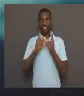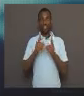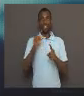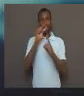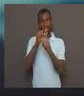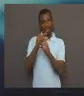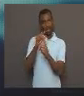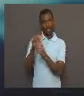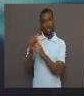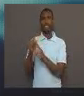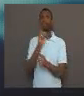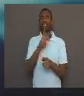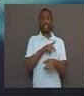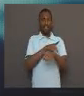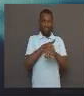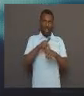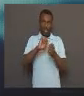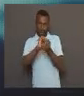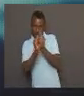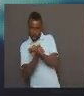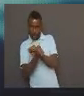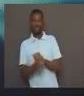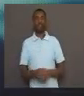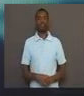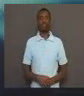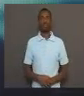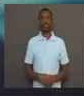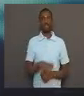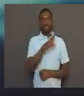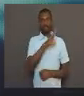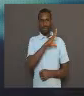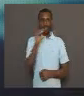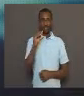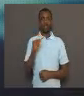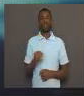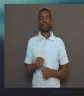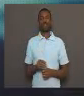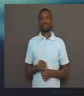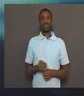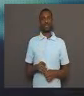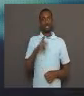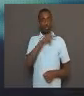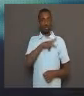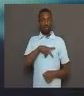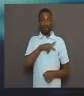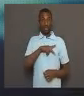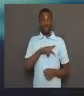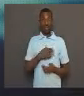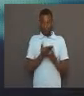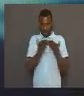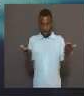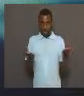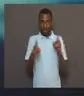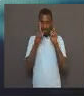term phase change and examined the properties of a